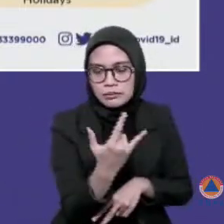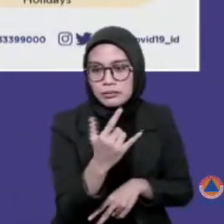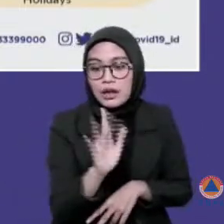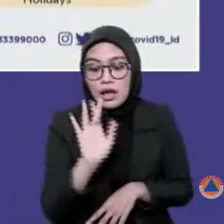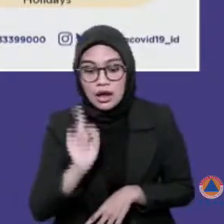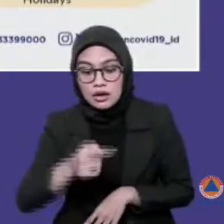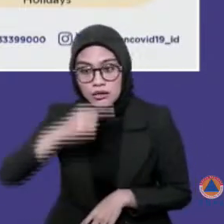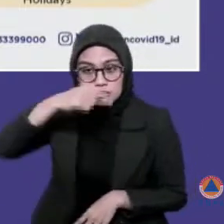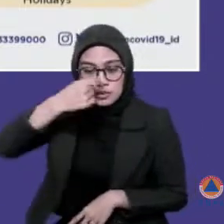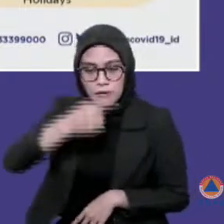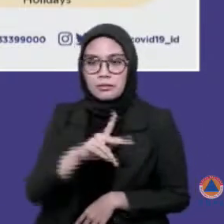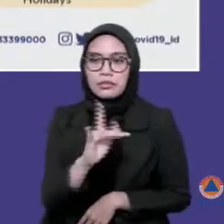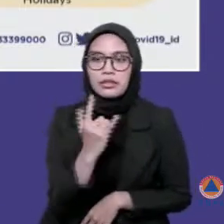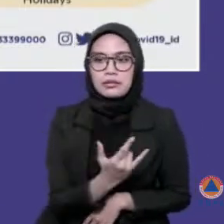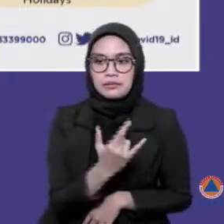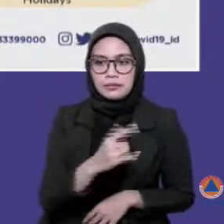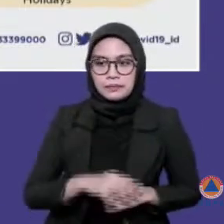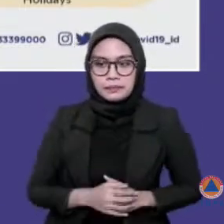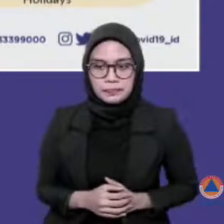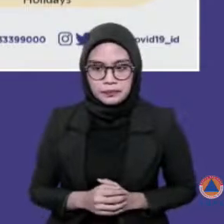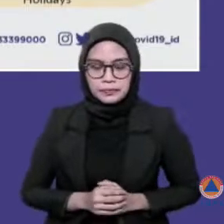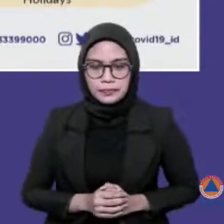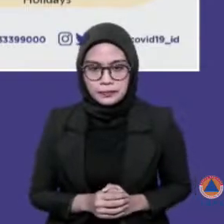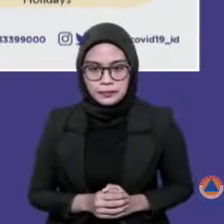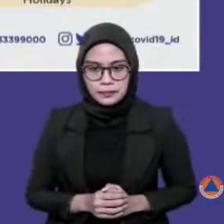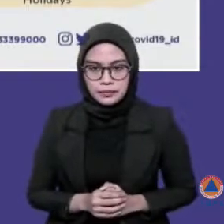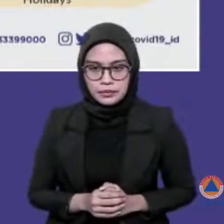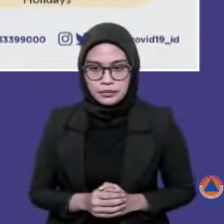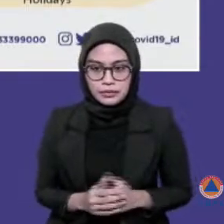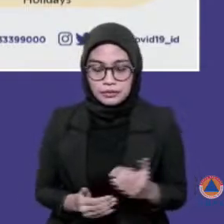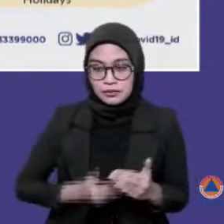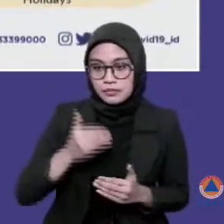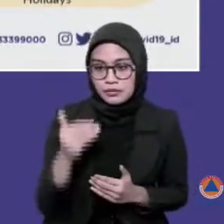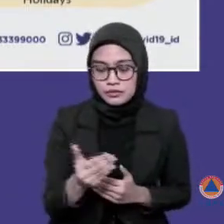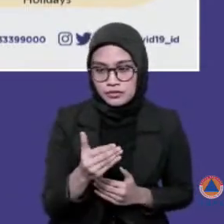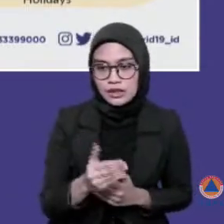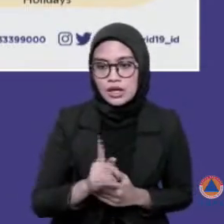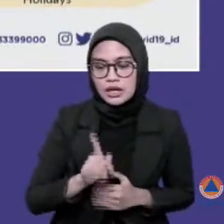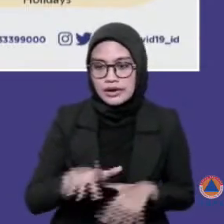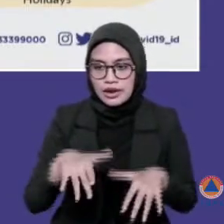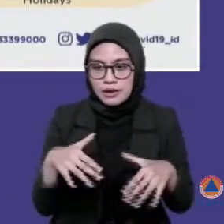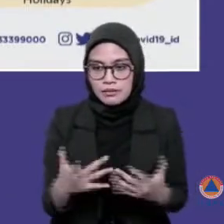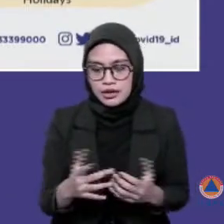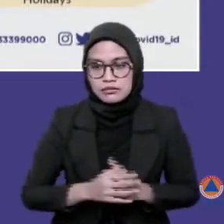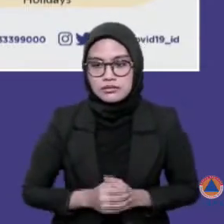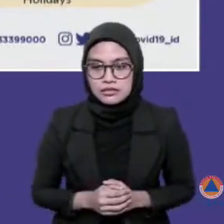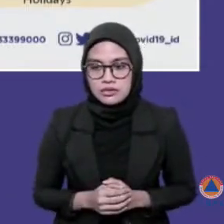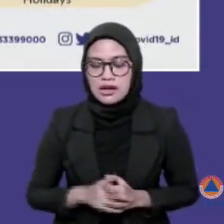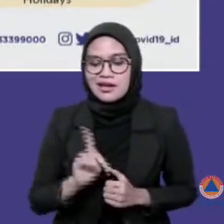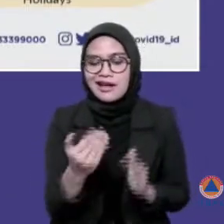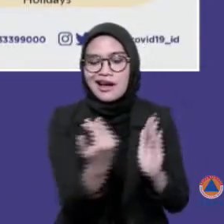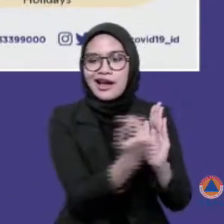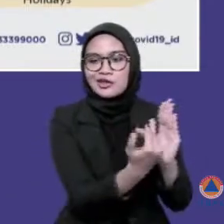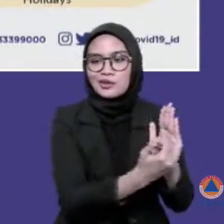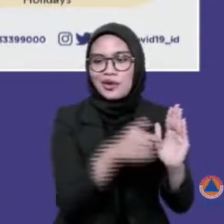surveillance. Second, adjustment of the community social activities by regulating operations